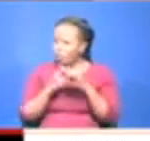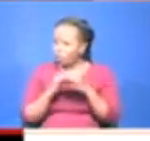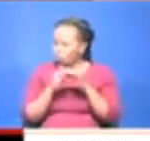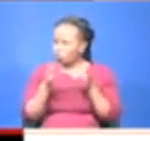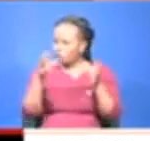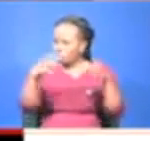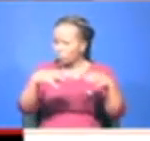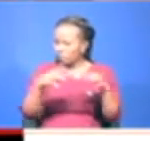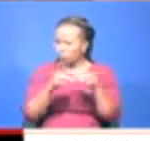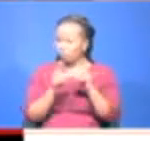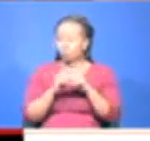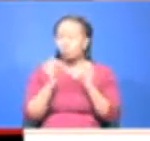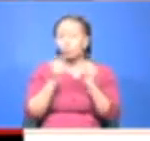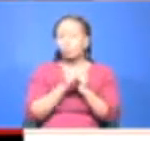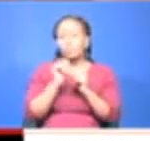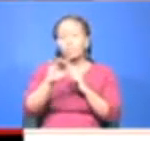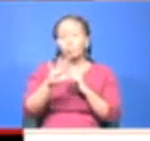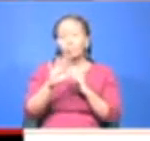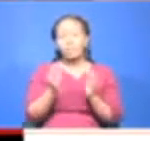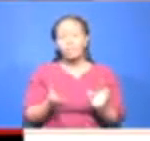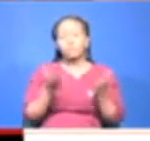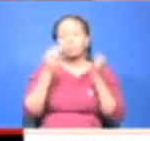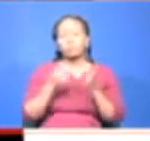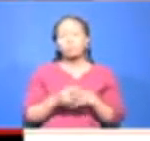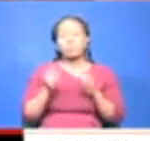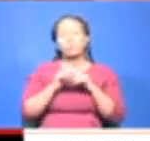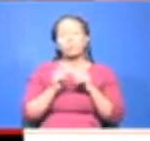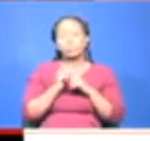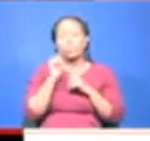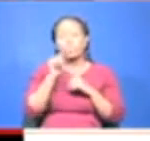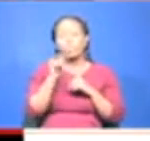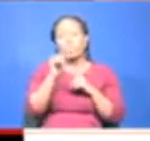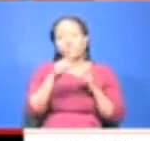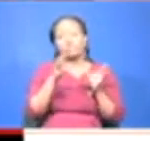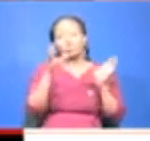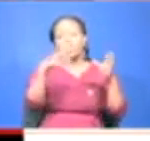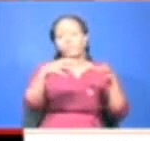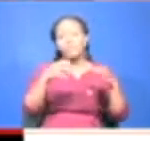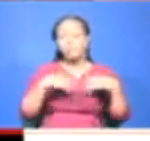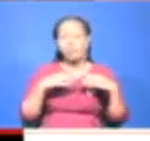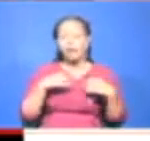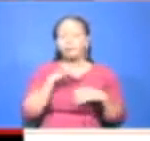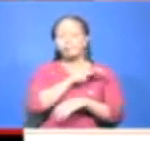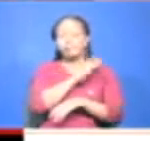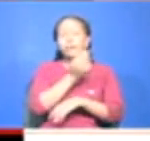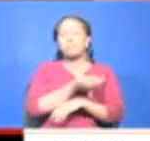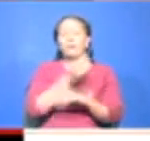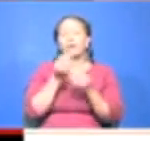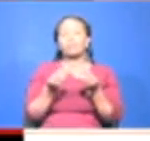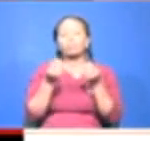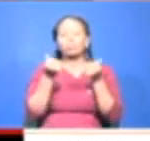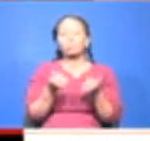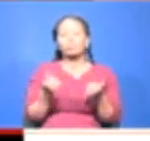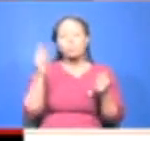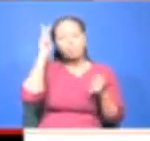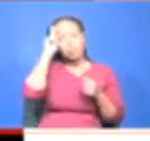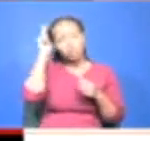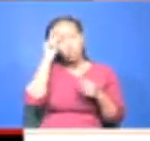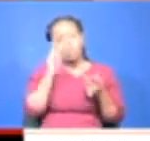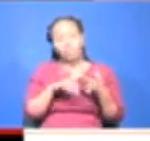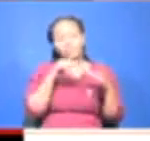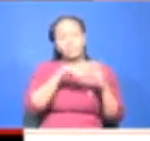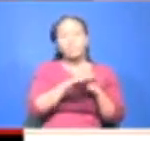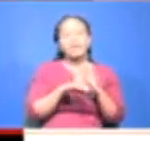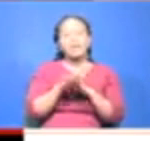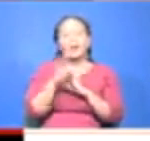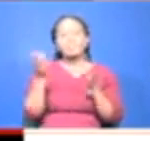together you achieve scale, right? And then that community has the power and the agency to source knowledge, access inputs, all